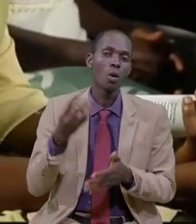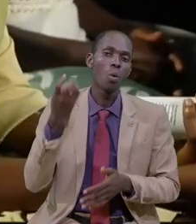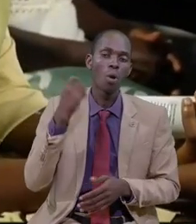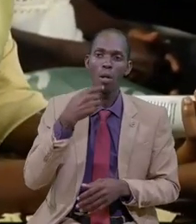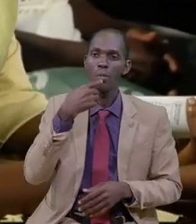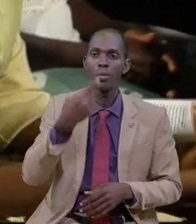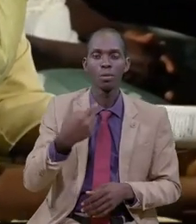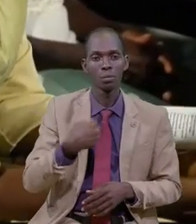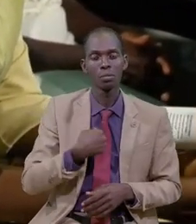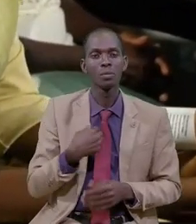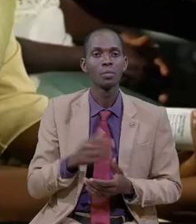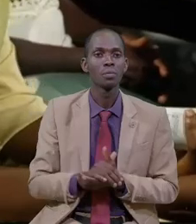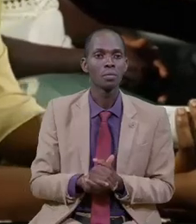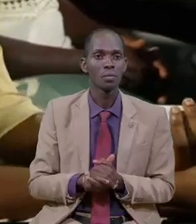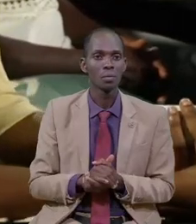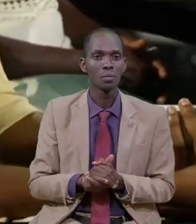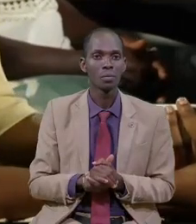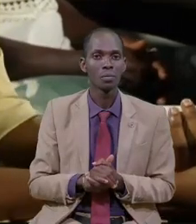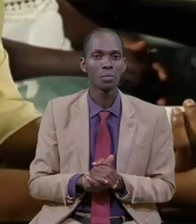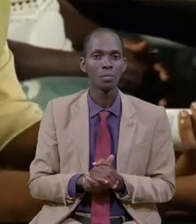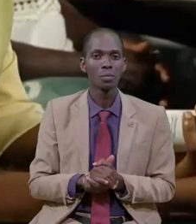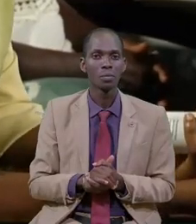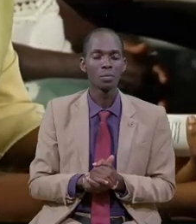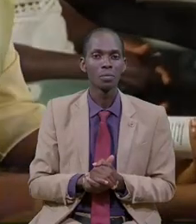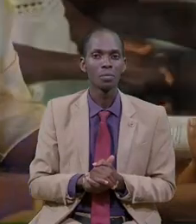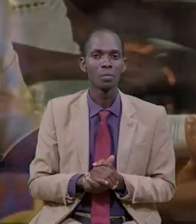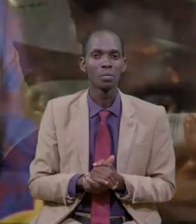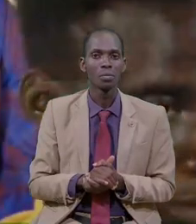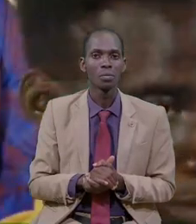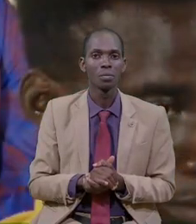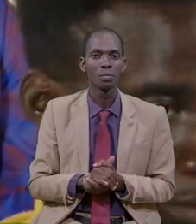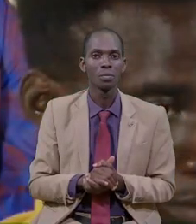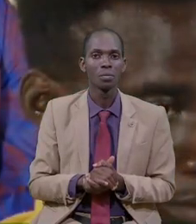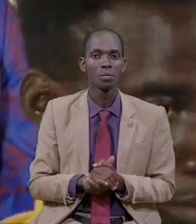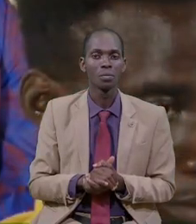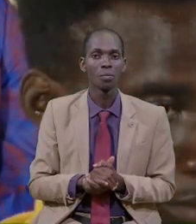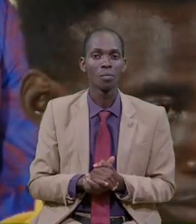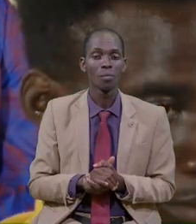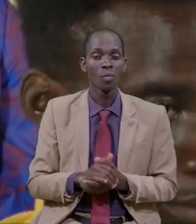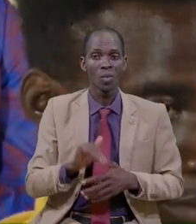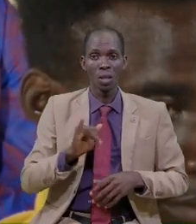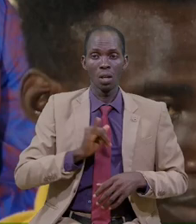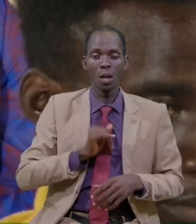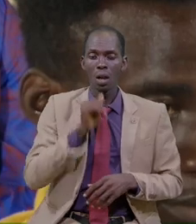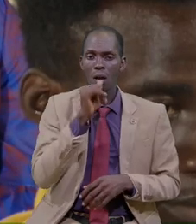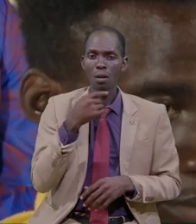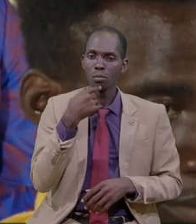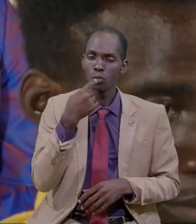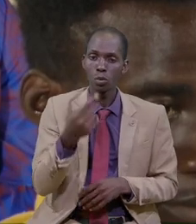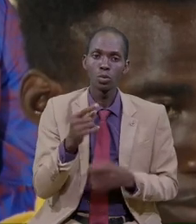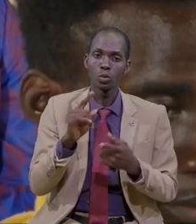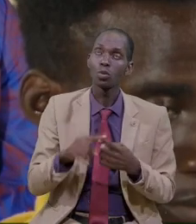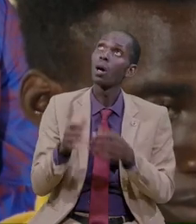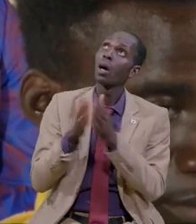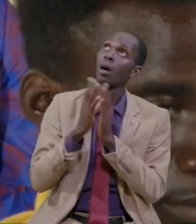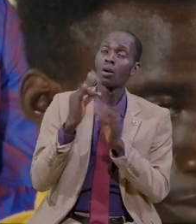Acte 27:25. La Bible dit: c'est pourquoi, homme, rassurez-vous, car j'ai cette confiance en Dieu qu'il sera comme